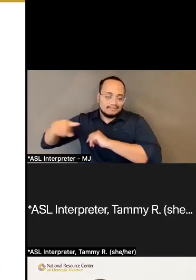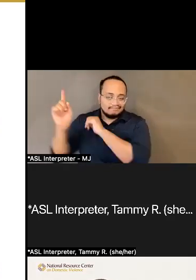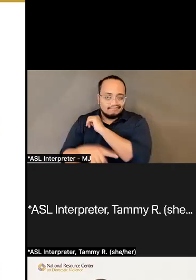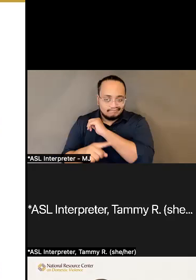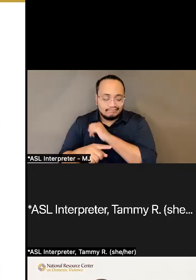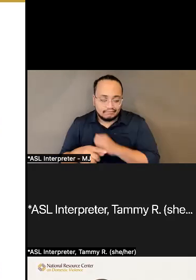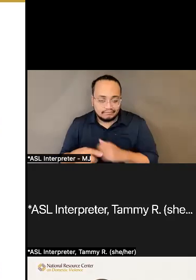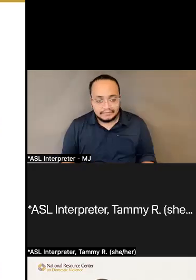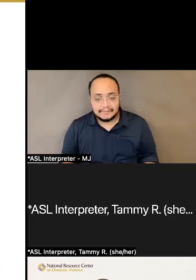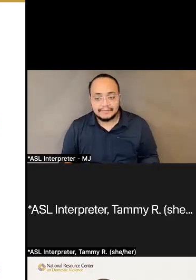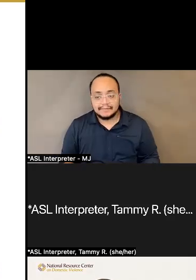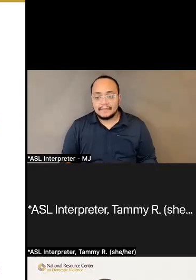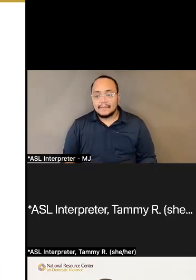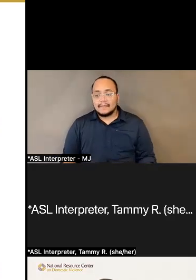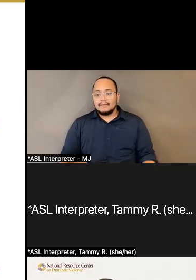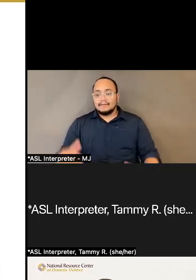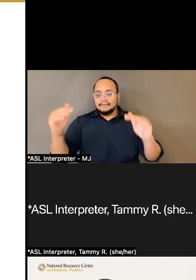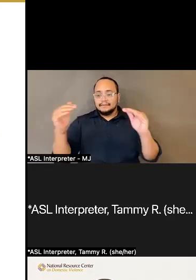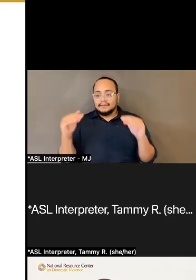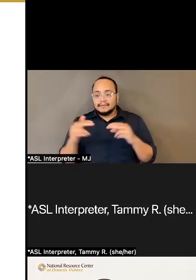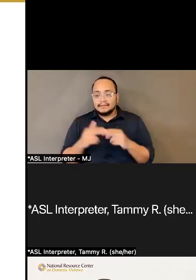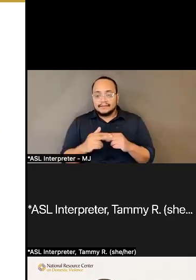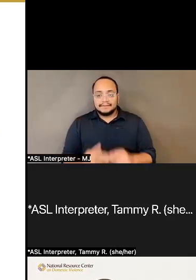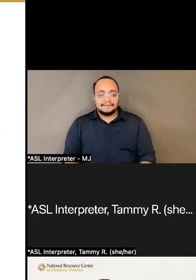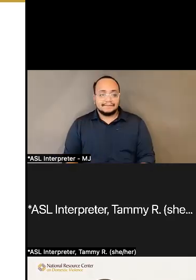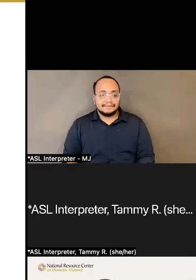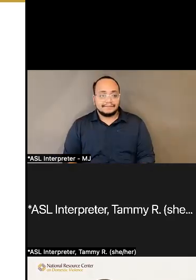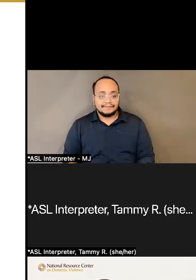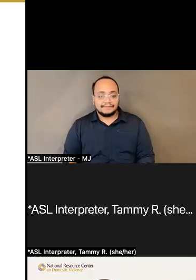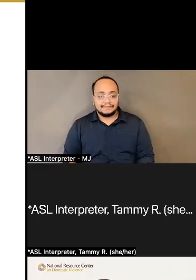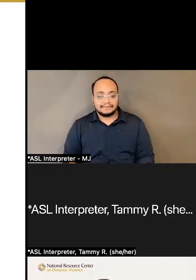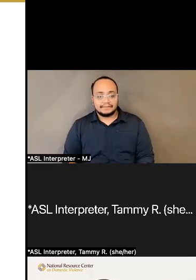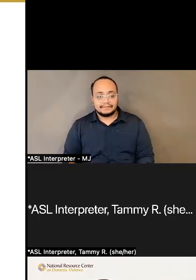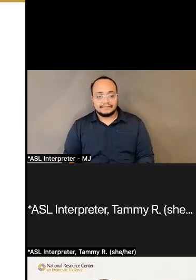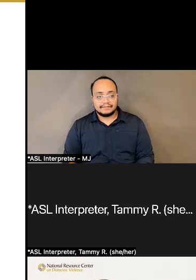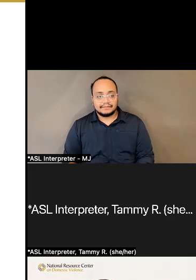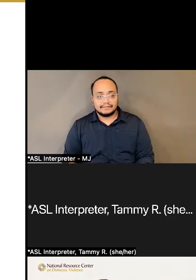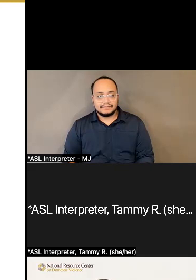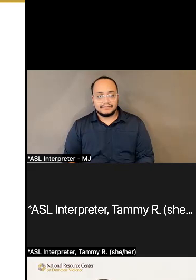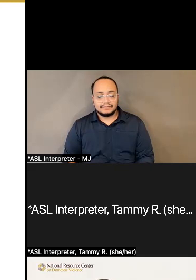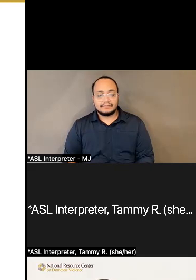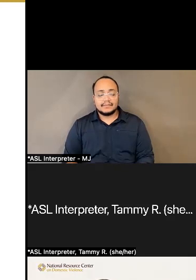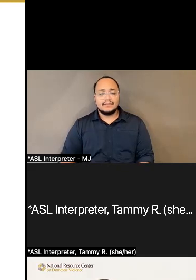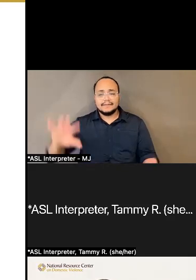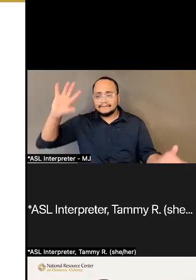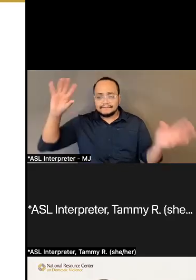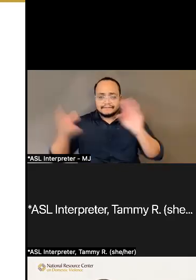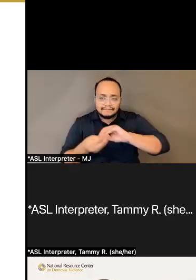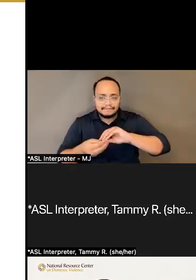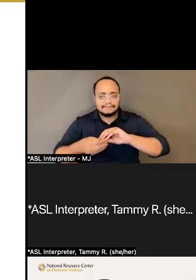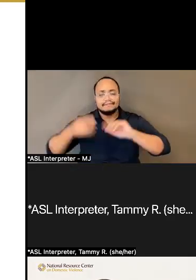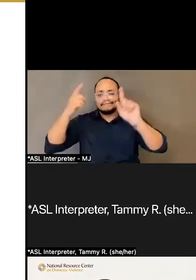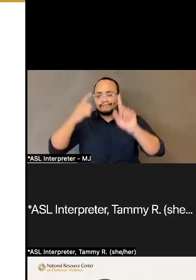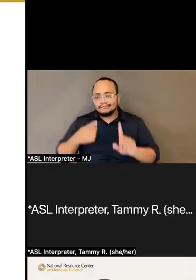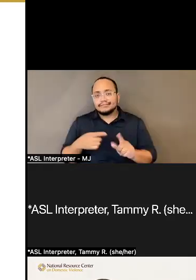Next slide, please. Just to give an overview again, you've